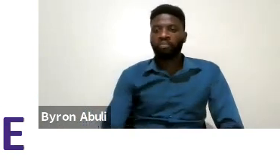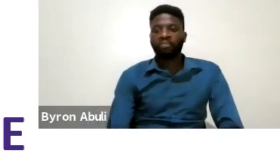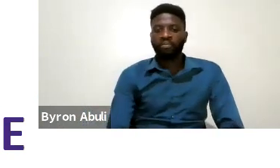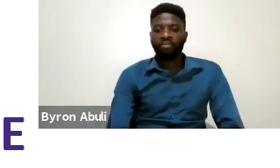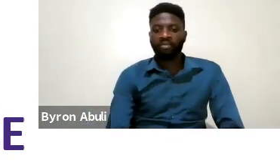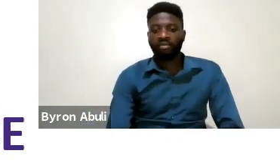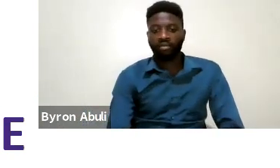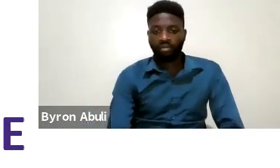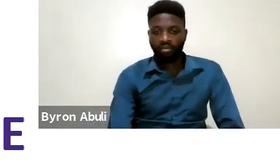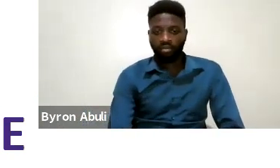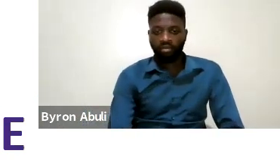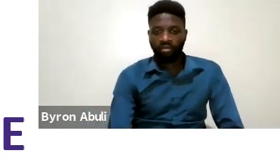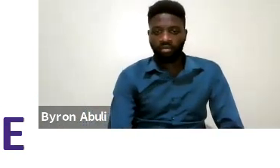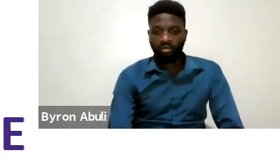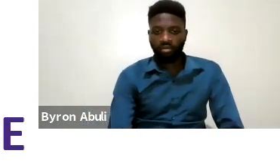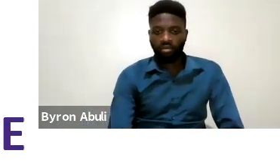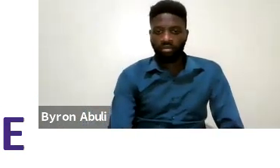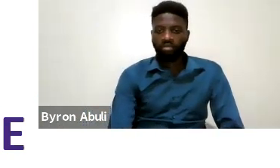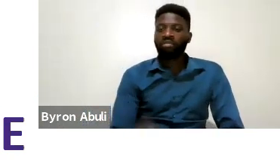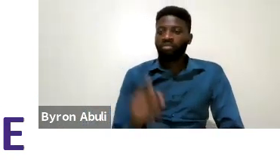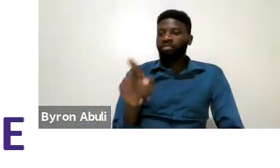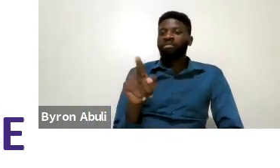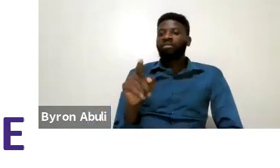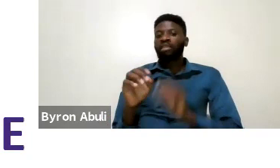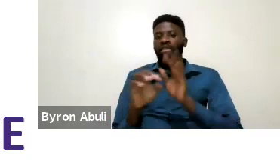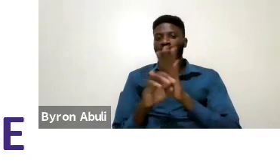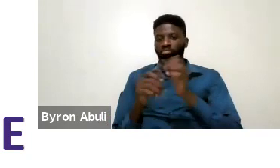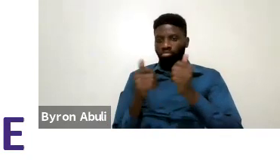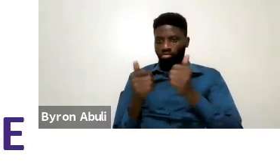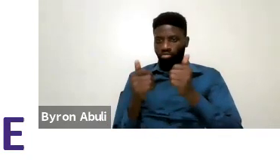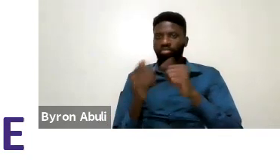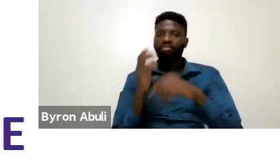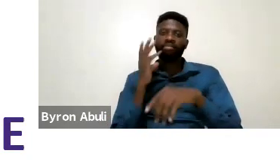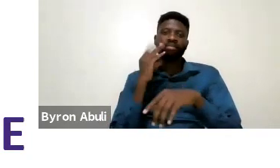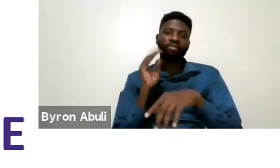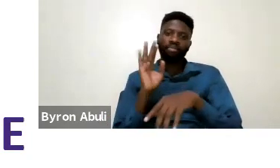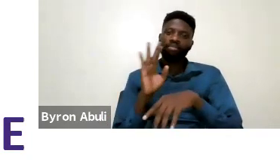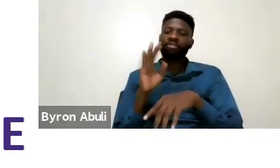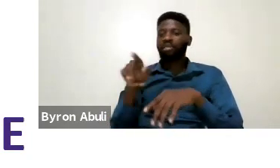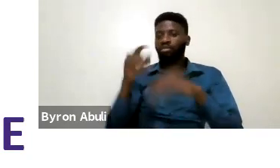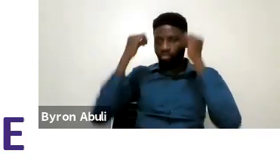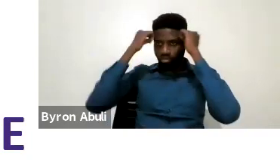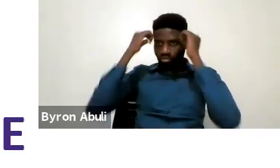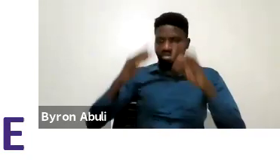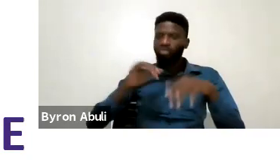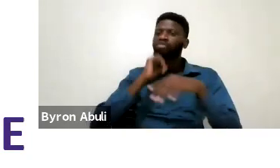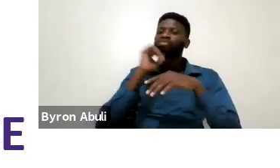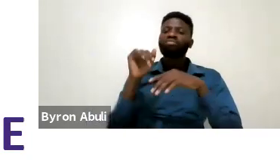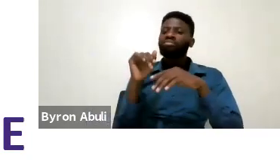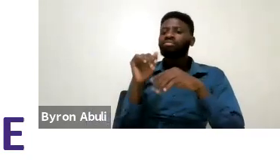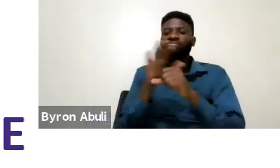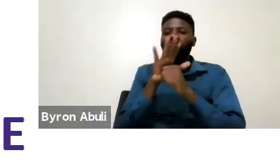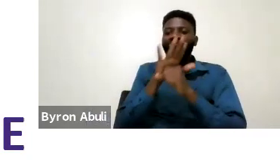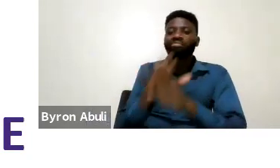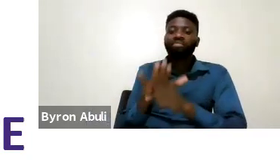Hello. Yes, that's a good example of an experience. Yes, even if you're a student, you should not be treated. If you're doing the same work, you